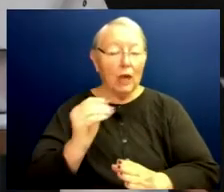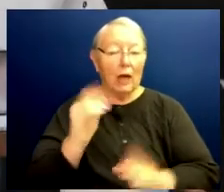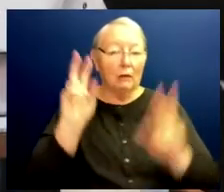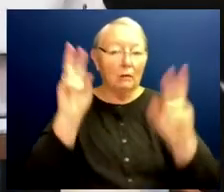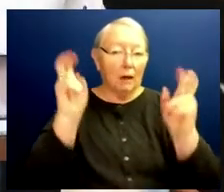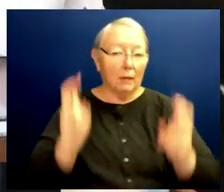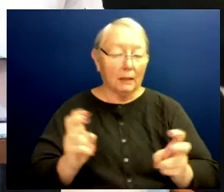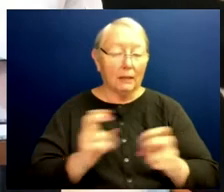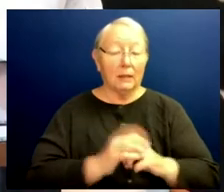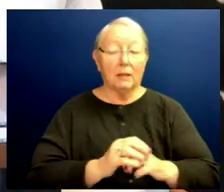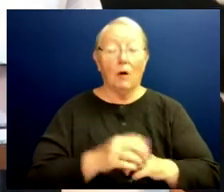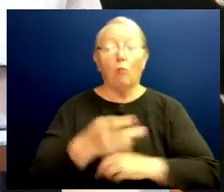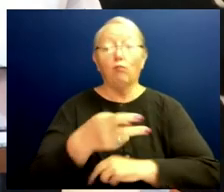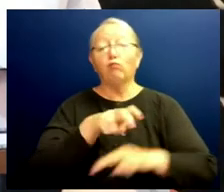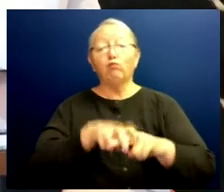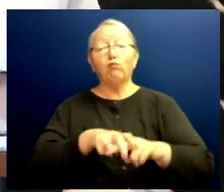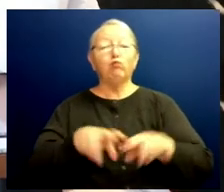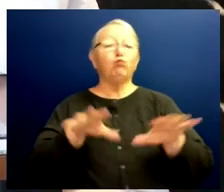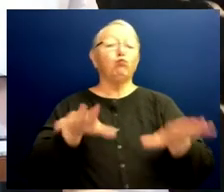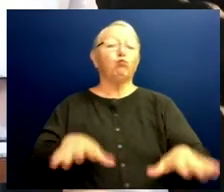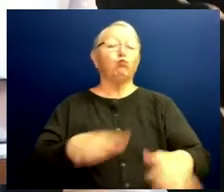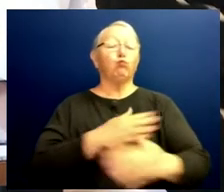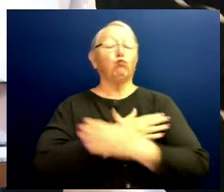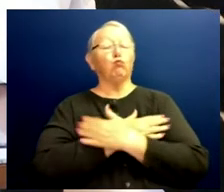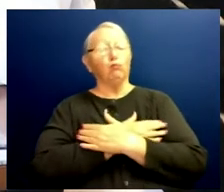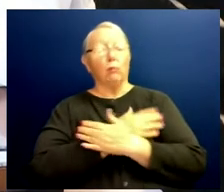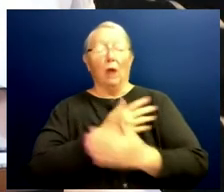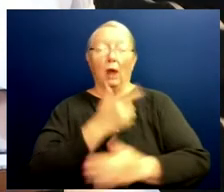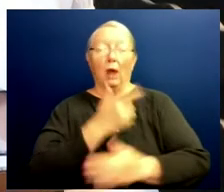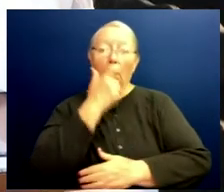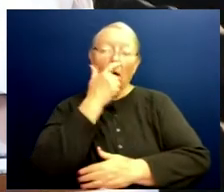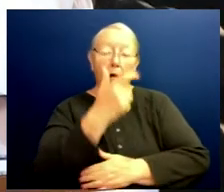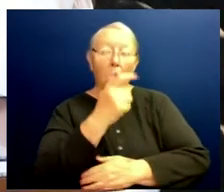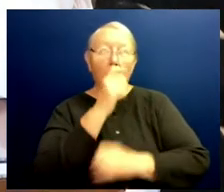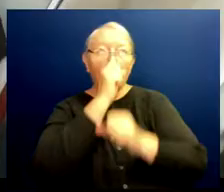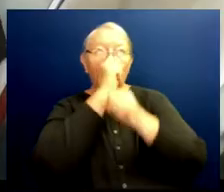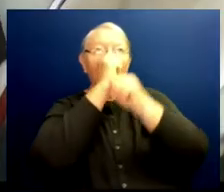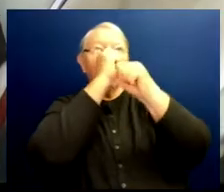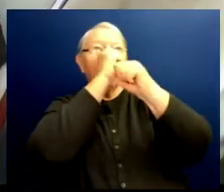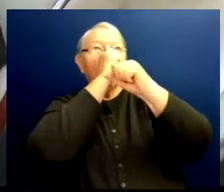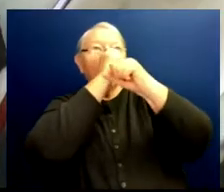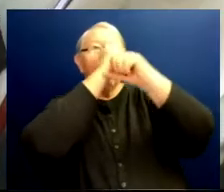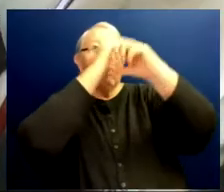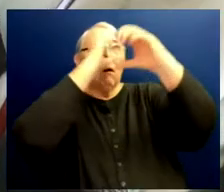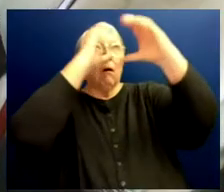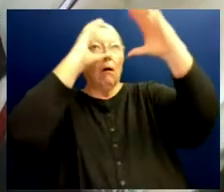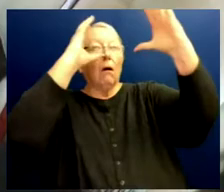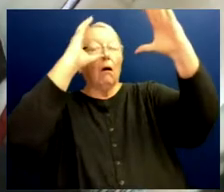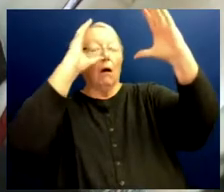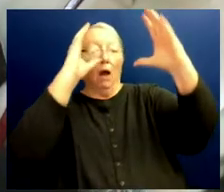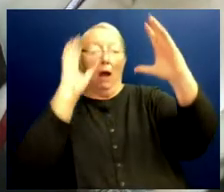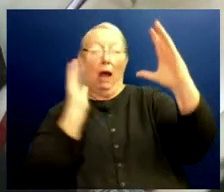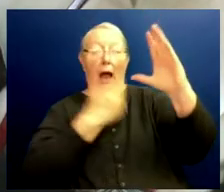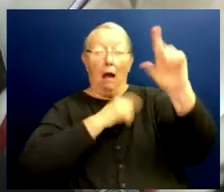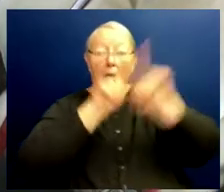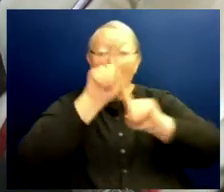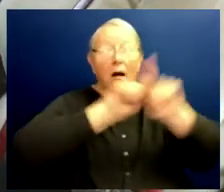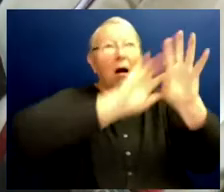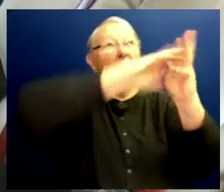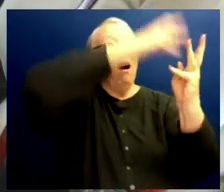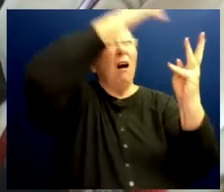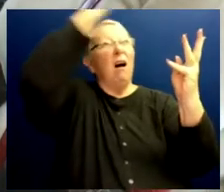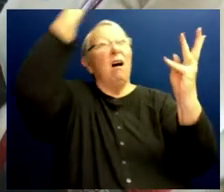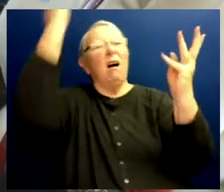of today's presentation about the wonders of our galaxy revealed by the Hubble telescope. You are part of a grand community